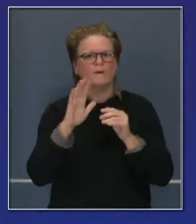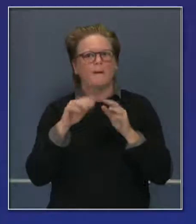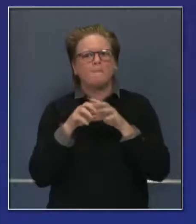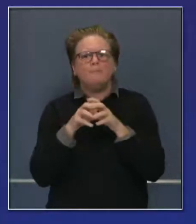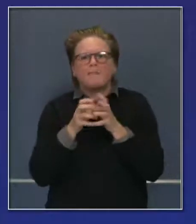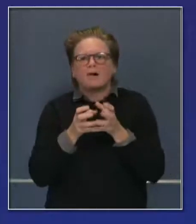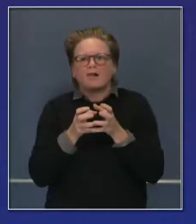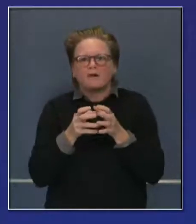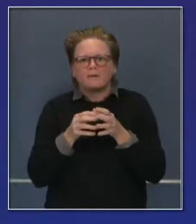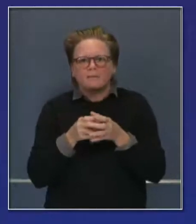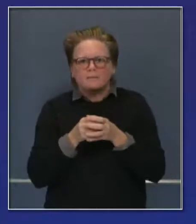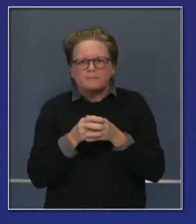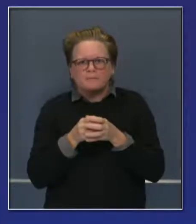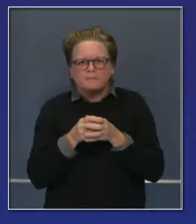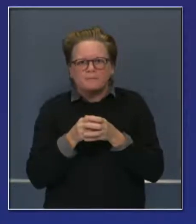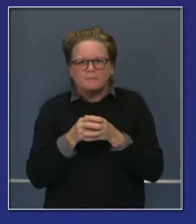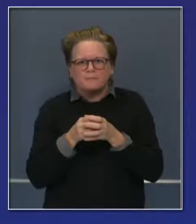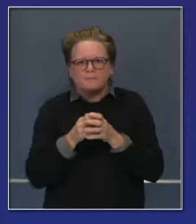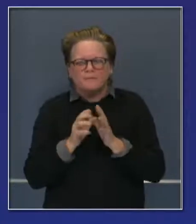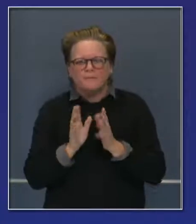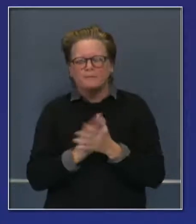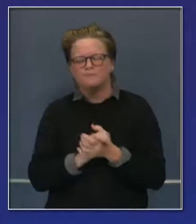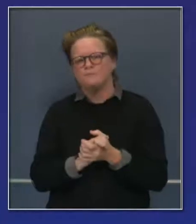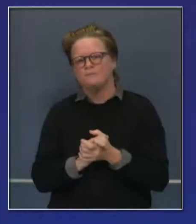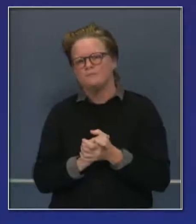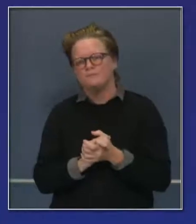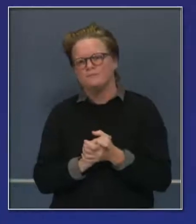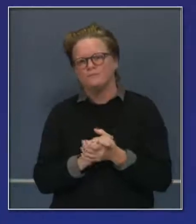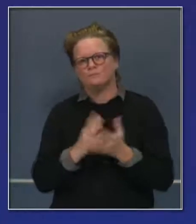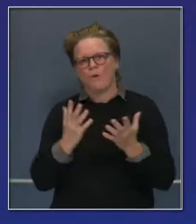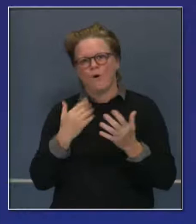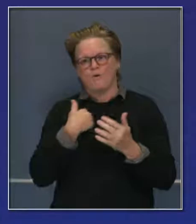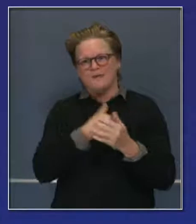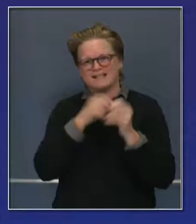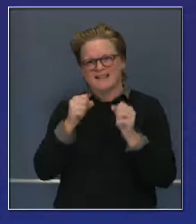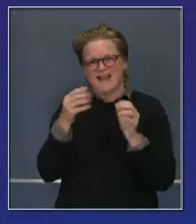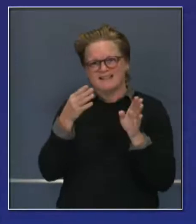non-pharmaceutical interventions, meaning not therapeutics and not vaccines that have